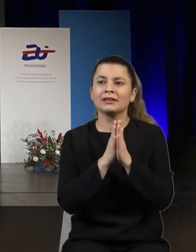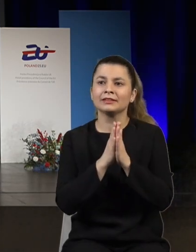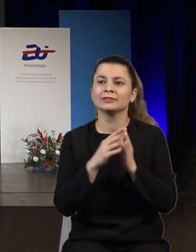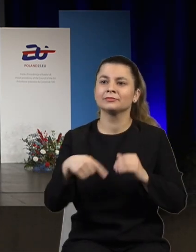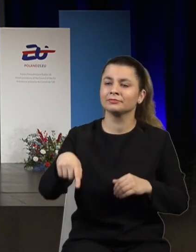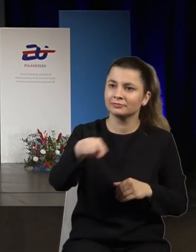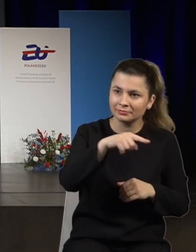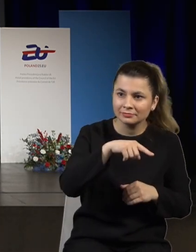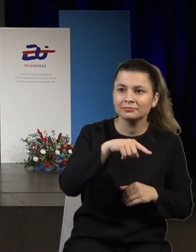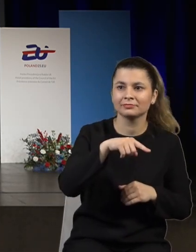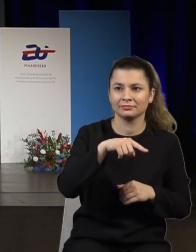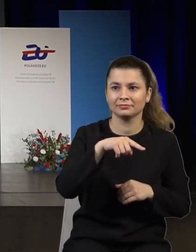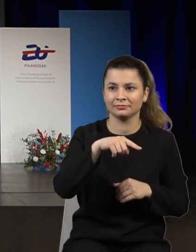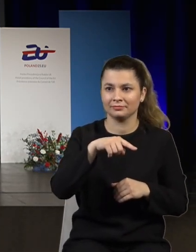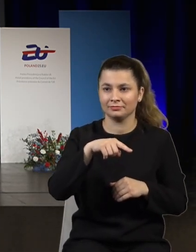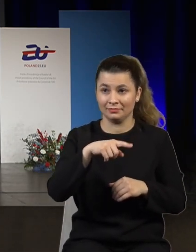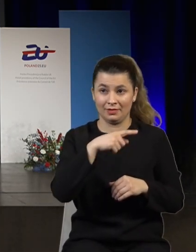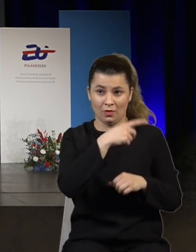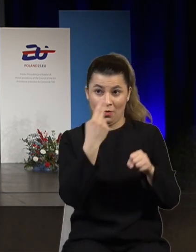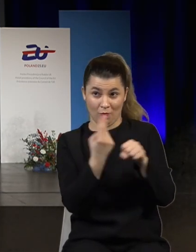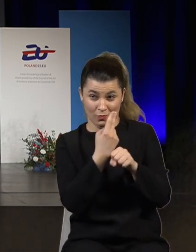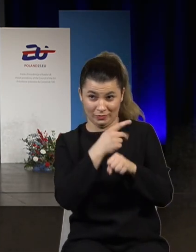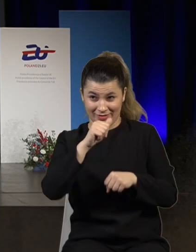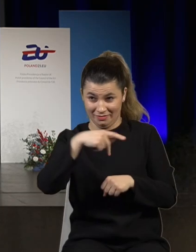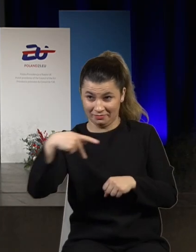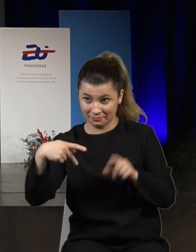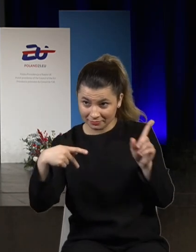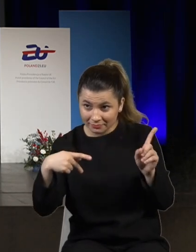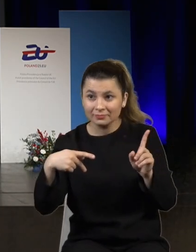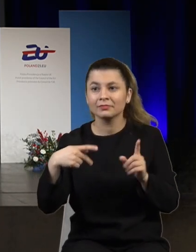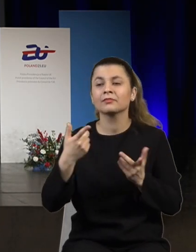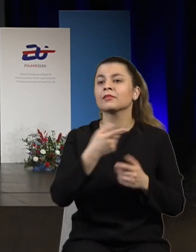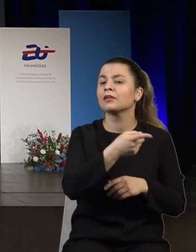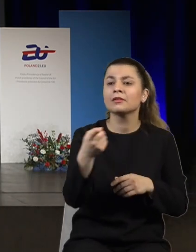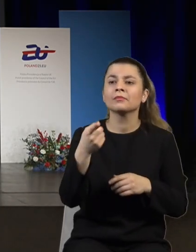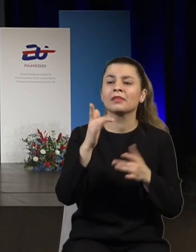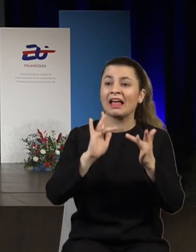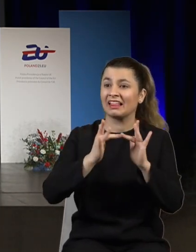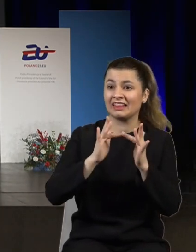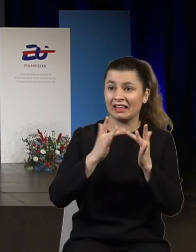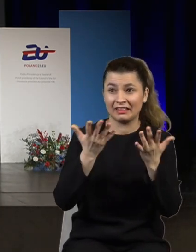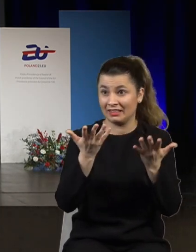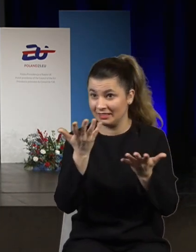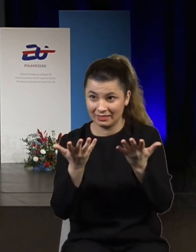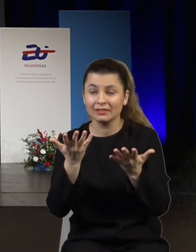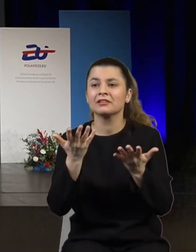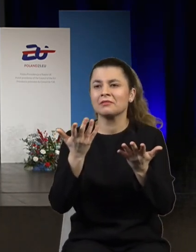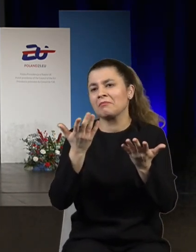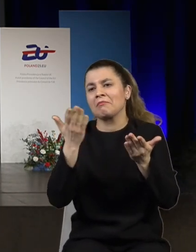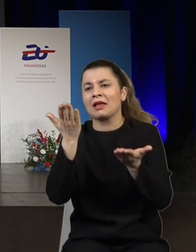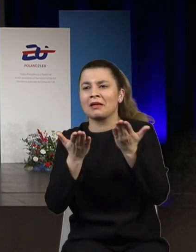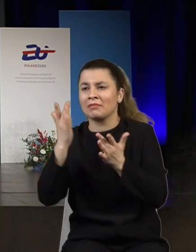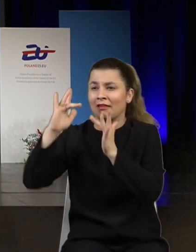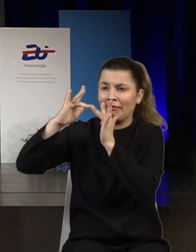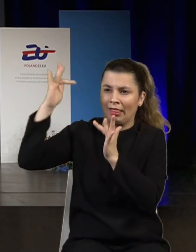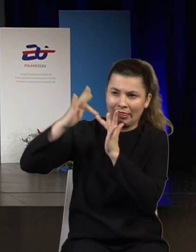the internet because we are very much deep inside the building, you can use the Wi-Fi, and